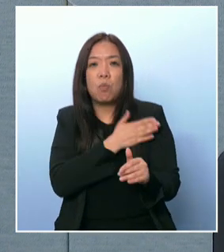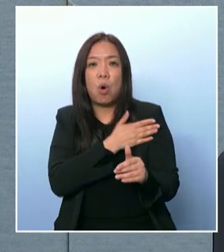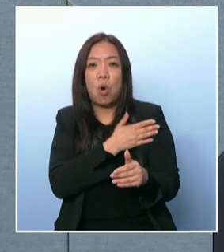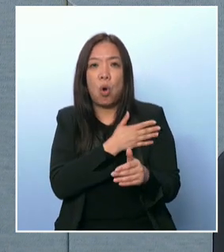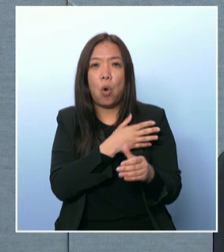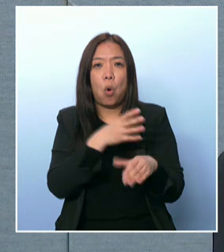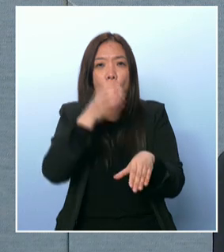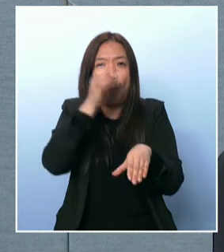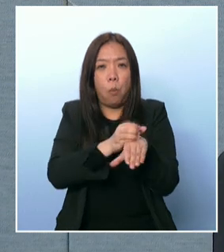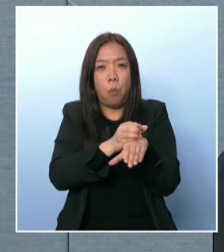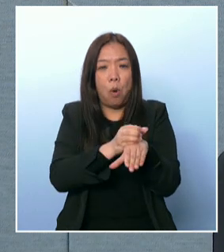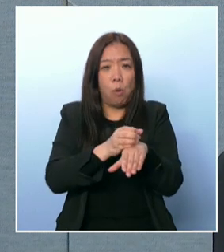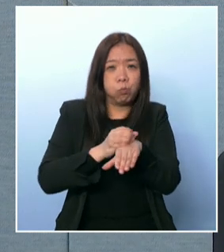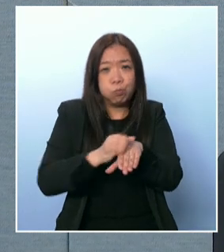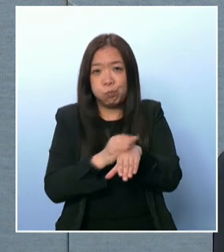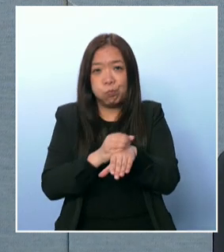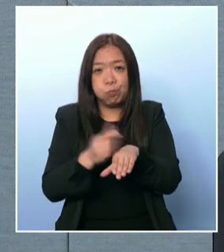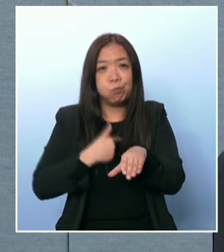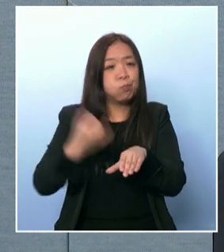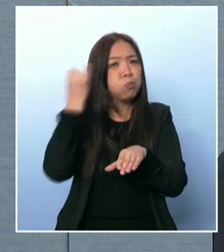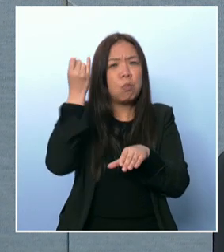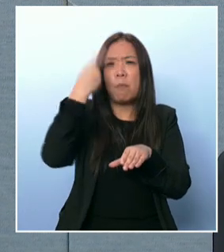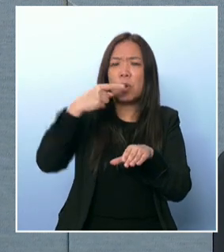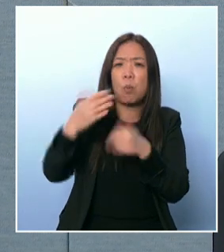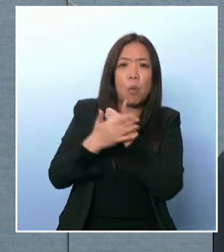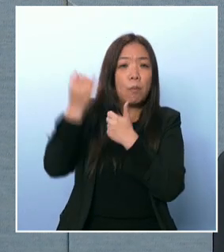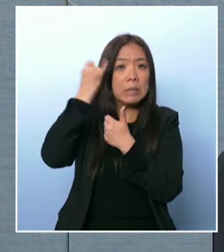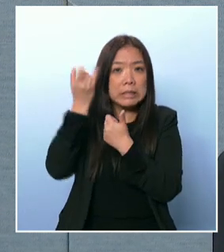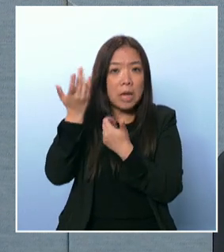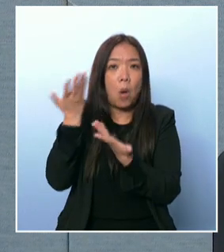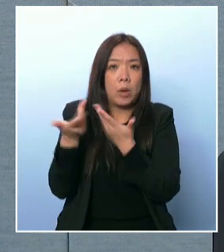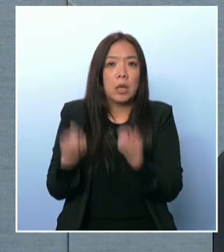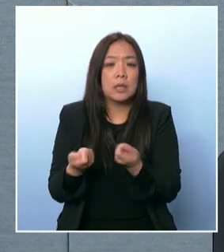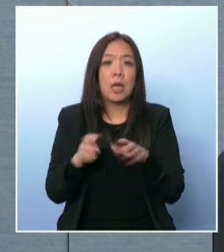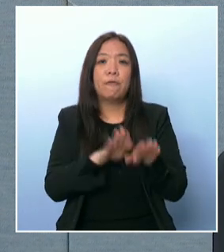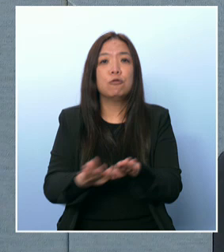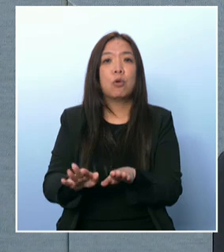Now, a patient has no say on the person